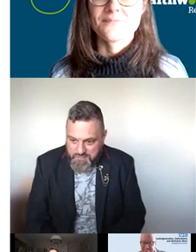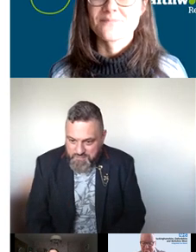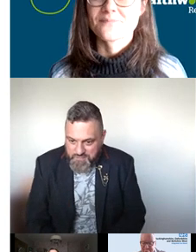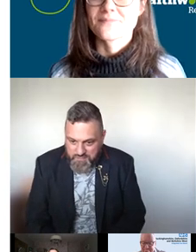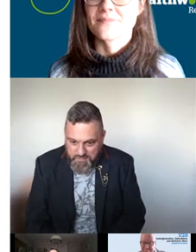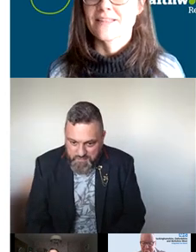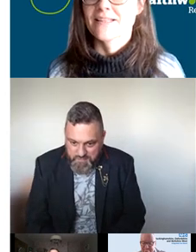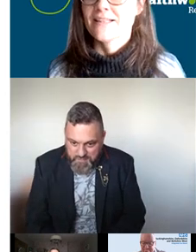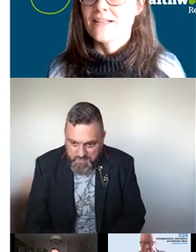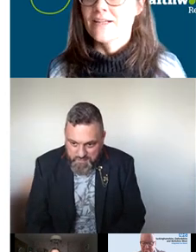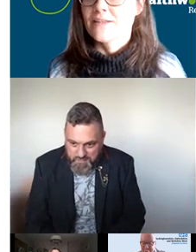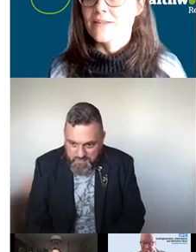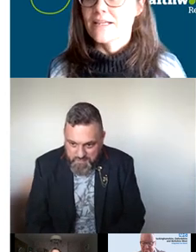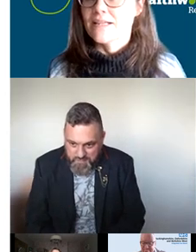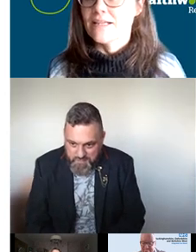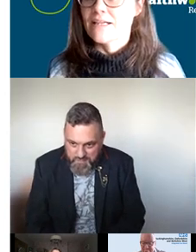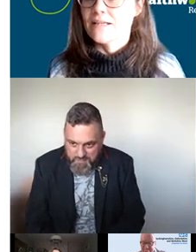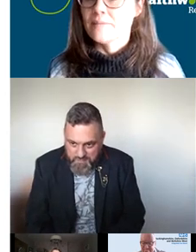Thank you.